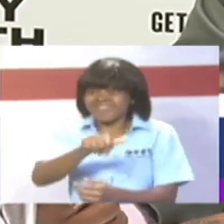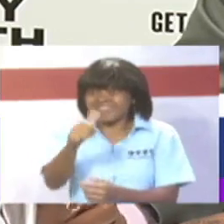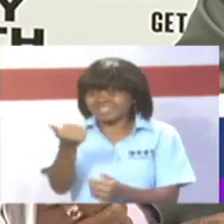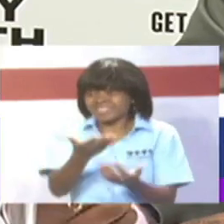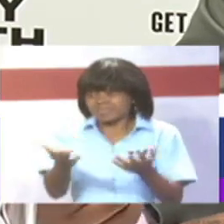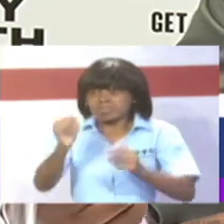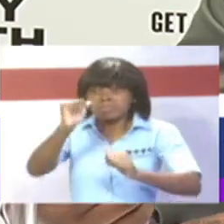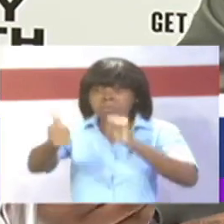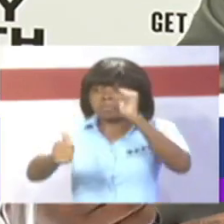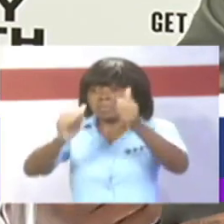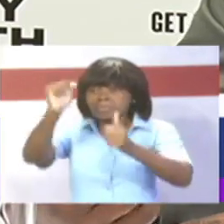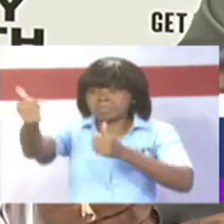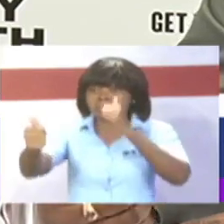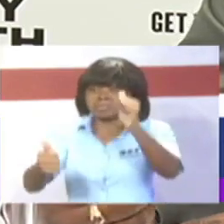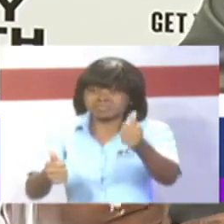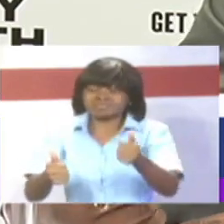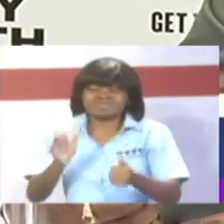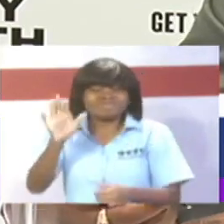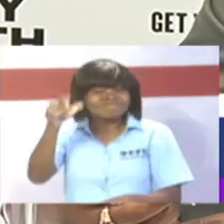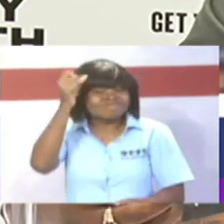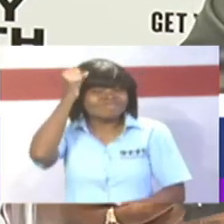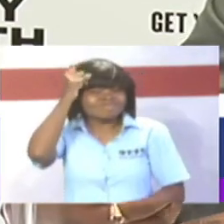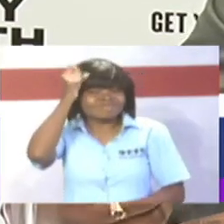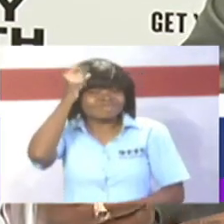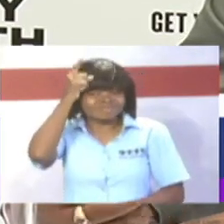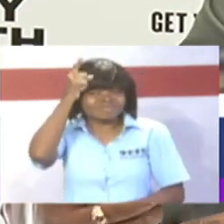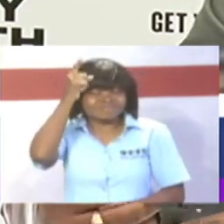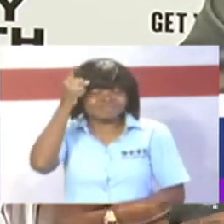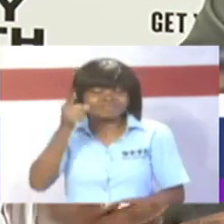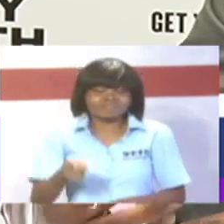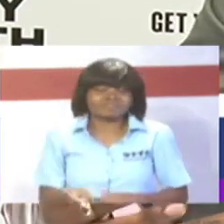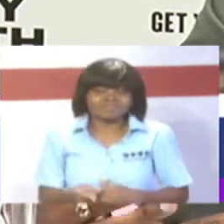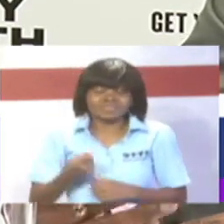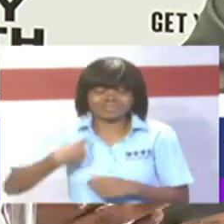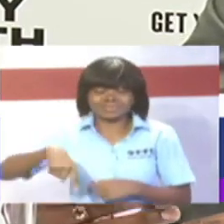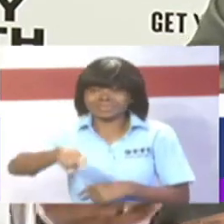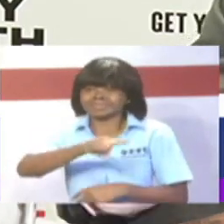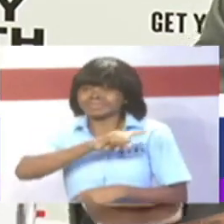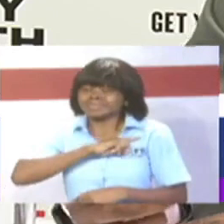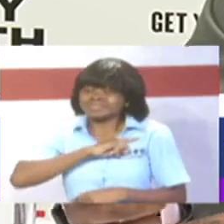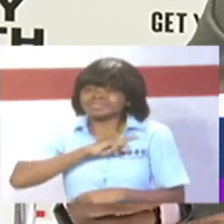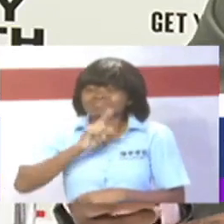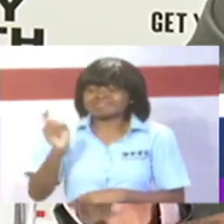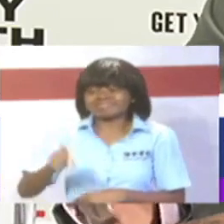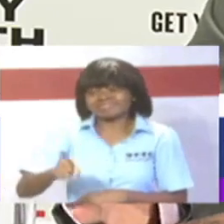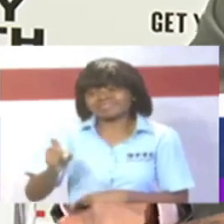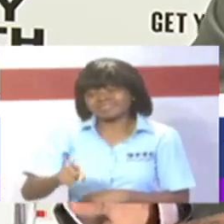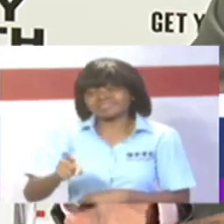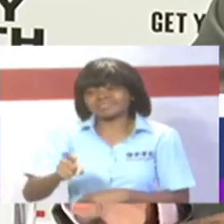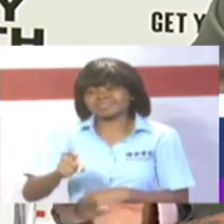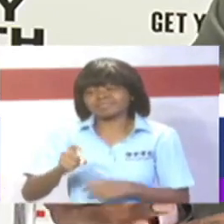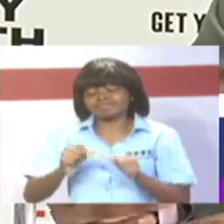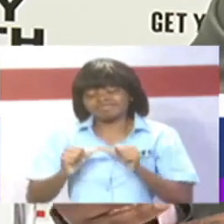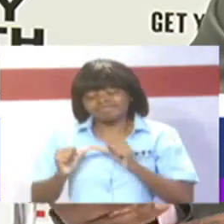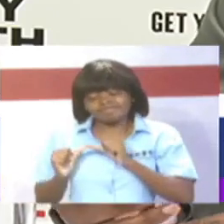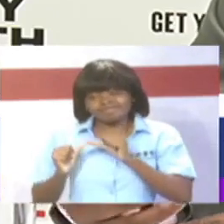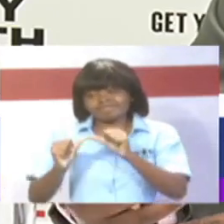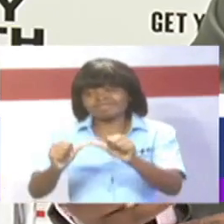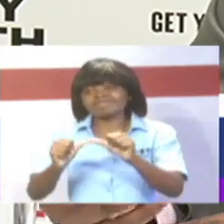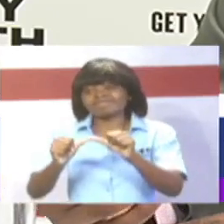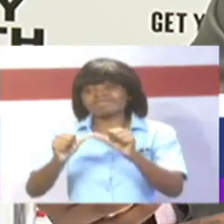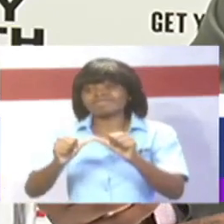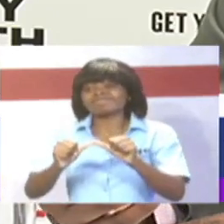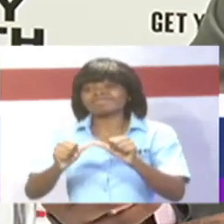additional beds. So the ability to continue to redirect and shuffle resources to increase ICU capacity